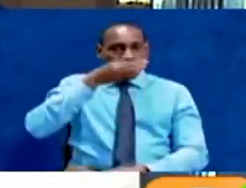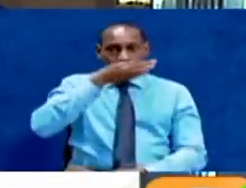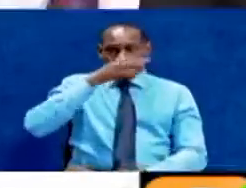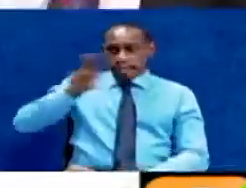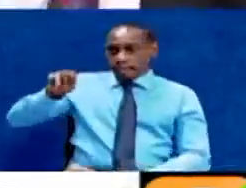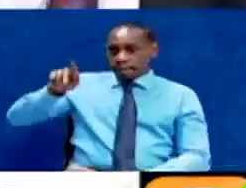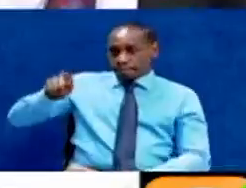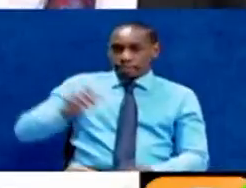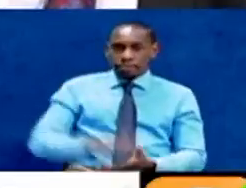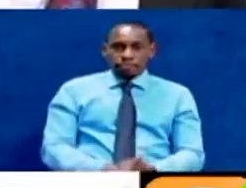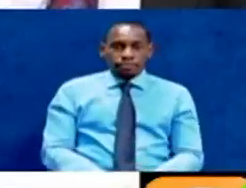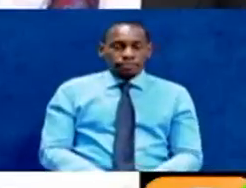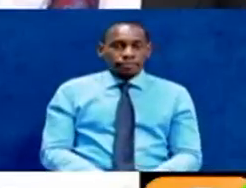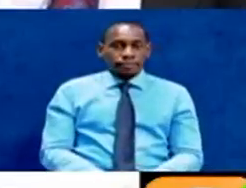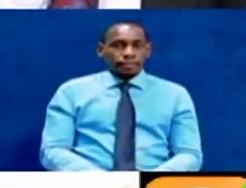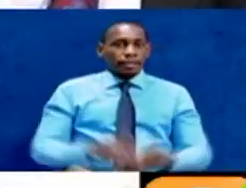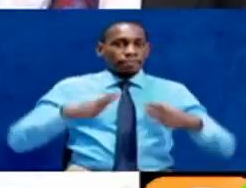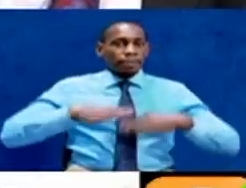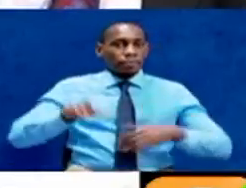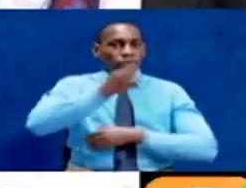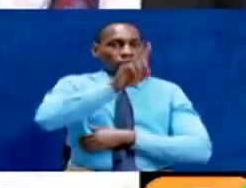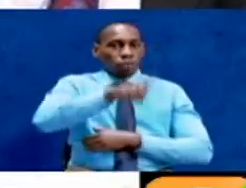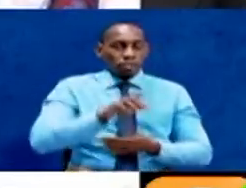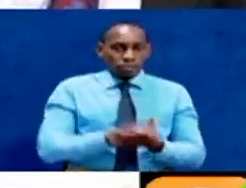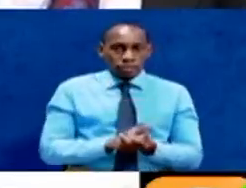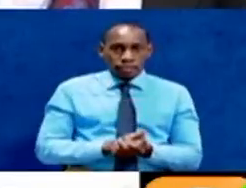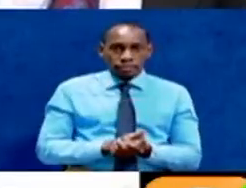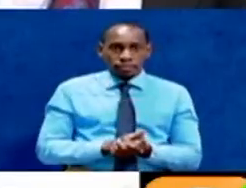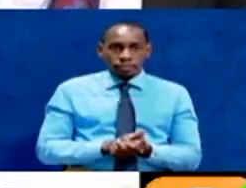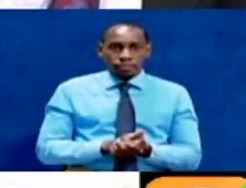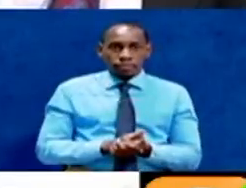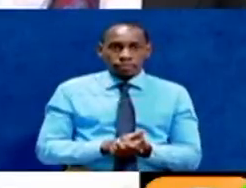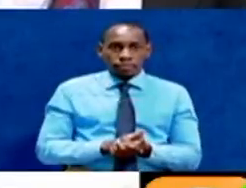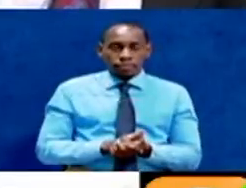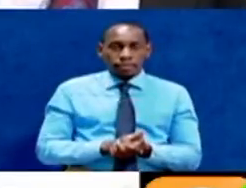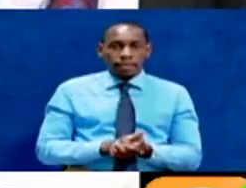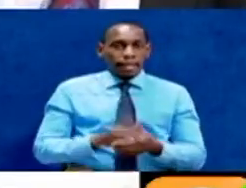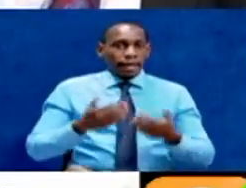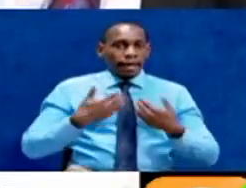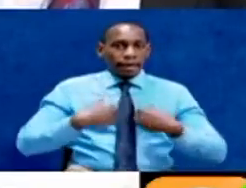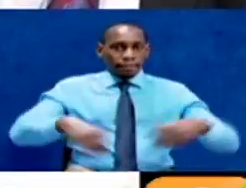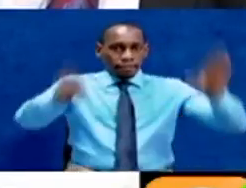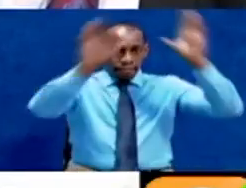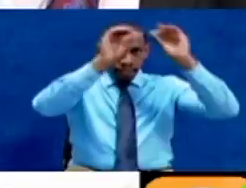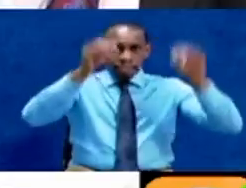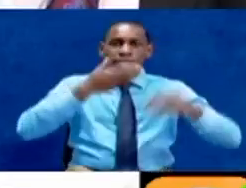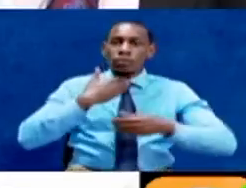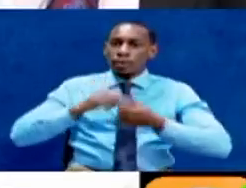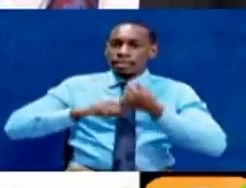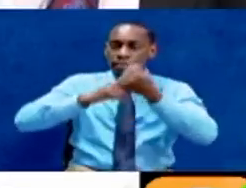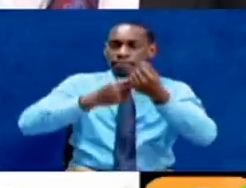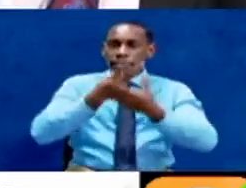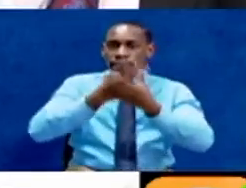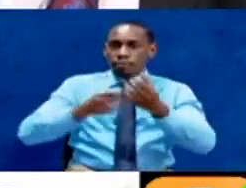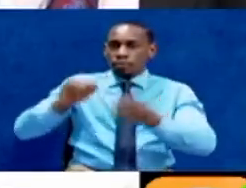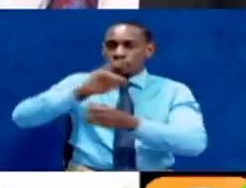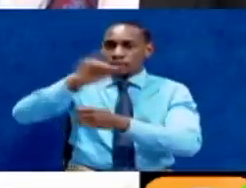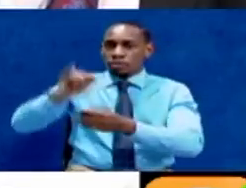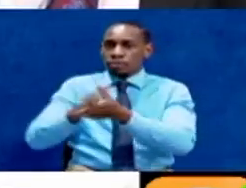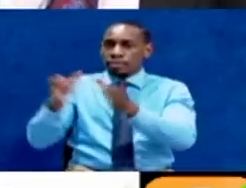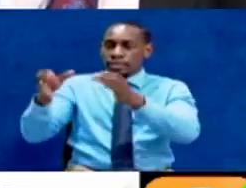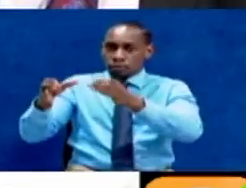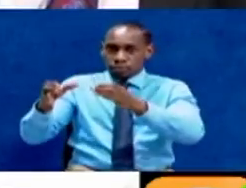with you on this one. Honorable Ngunjiri, our viewers tonight asking you this. Justin Dugo saying, we have a president who wants to be supported by both the Jubilee